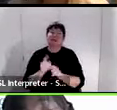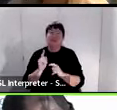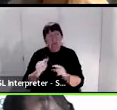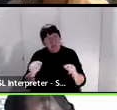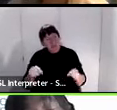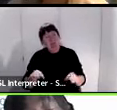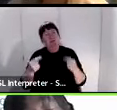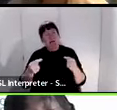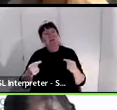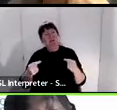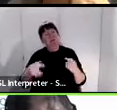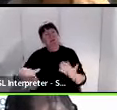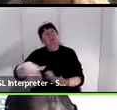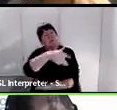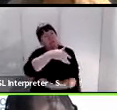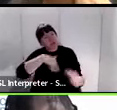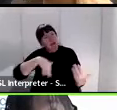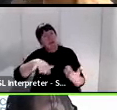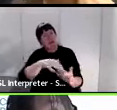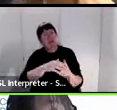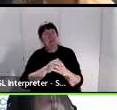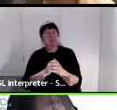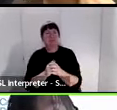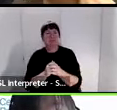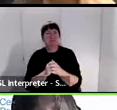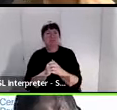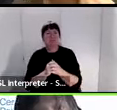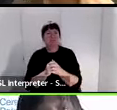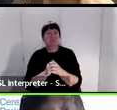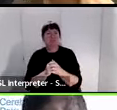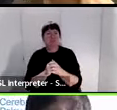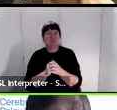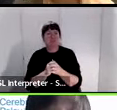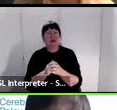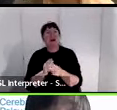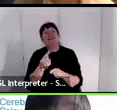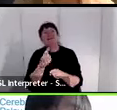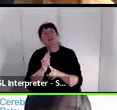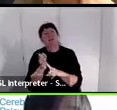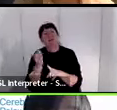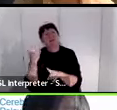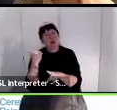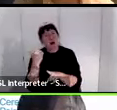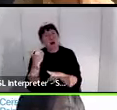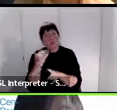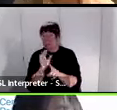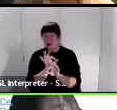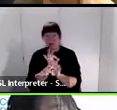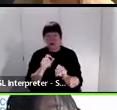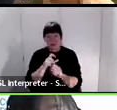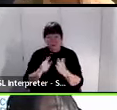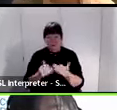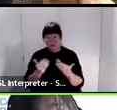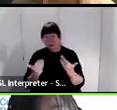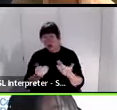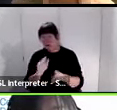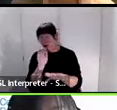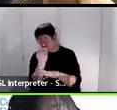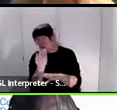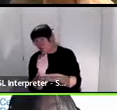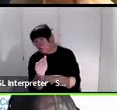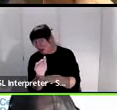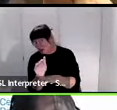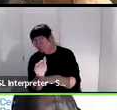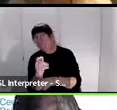said before, if they haven't come to a disability now, they'll come to a disability in the future. I'm going to pass